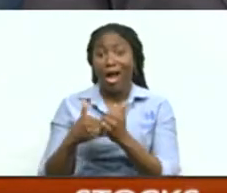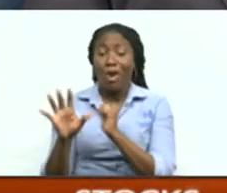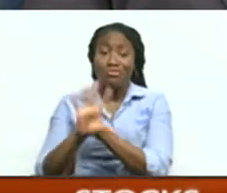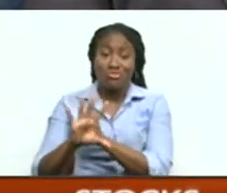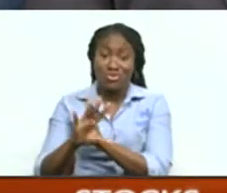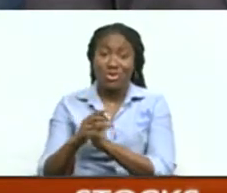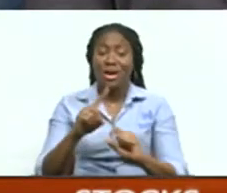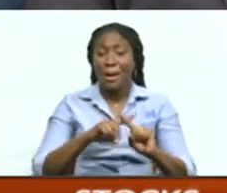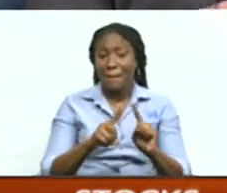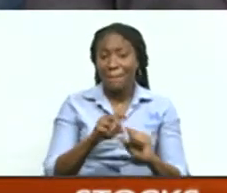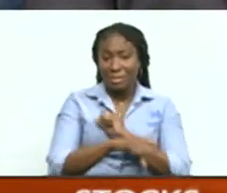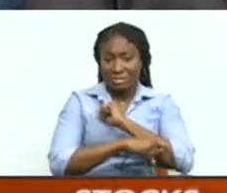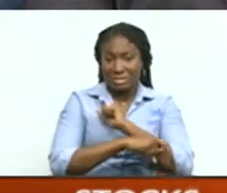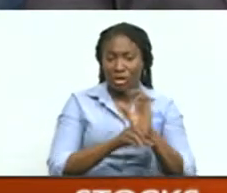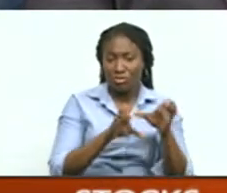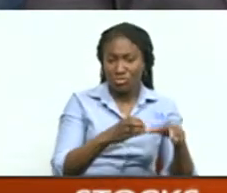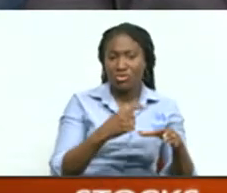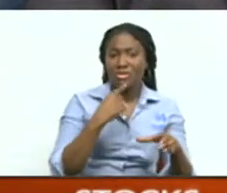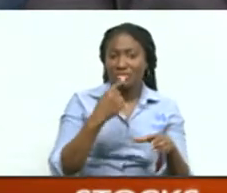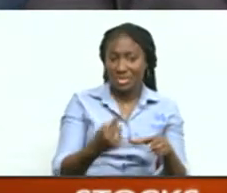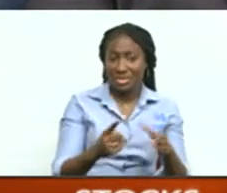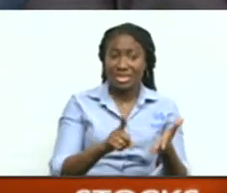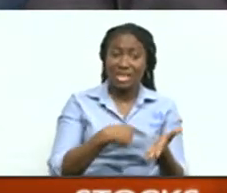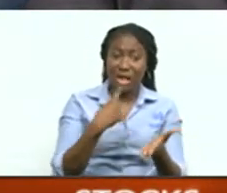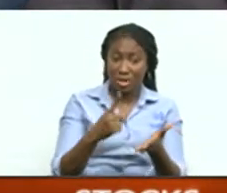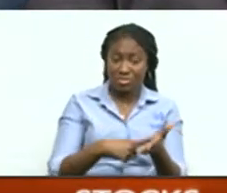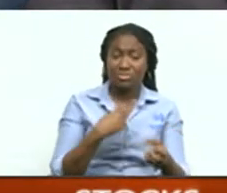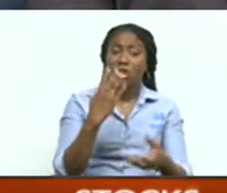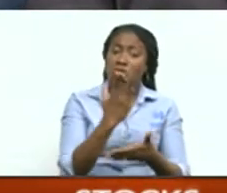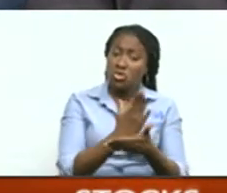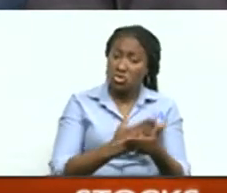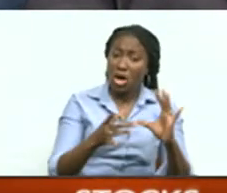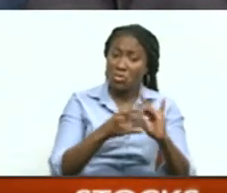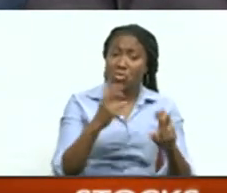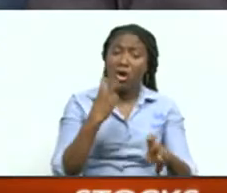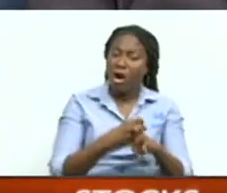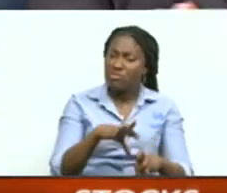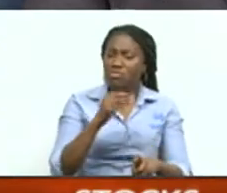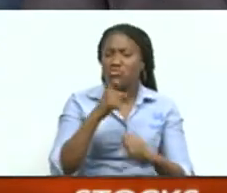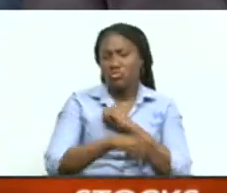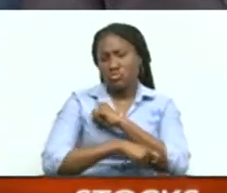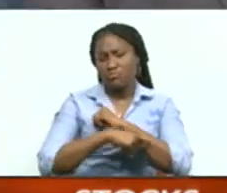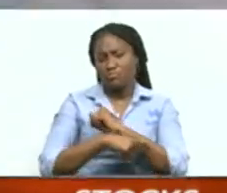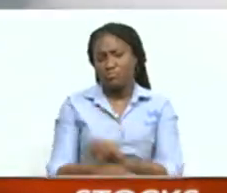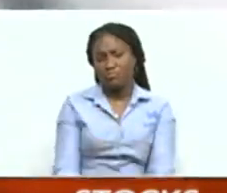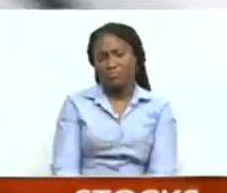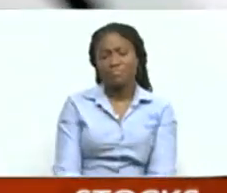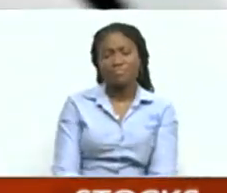squad admits card skimming cases are difficult to solve. Peter Christopher tells us more.